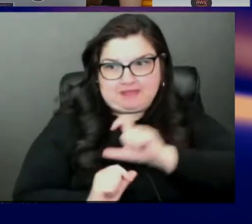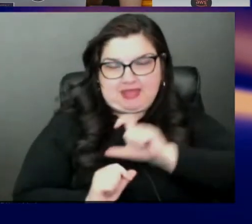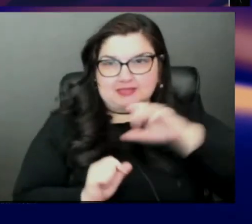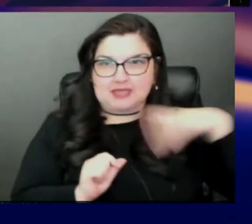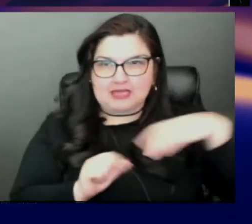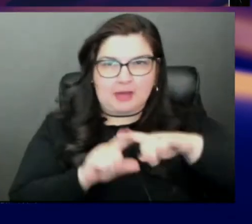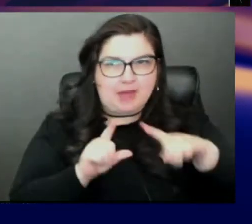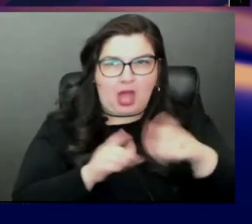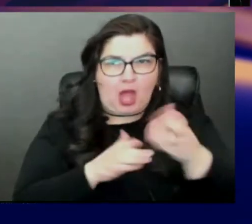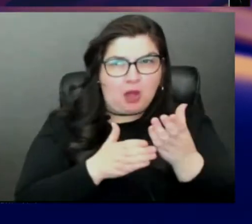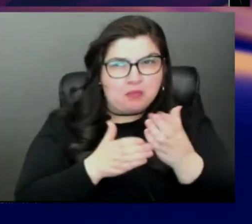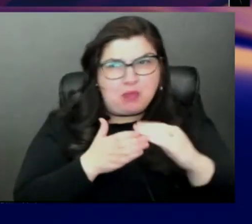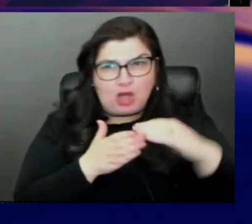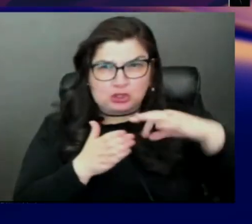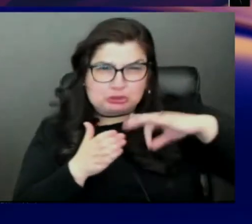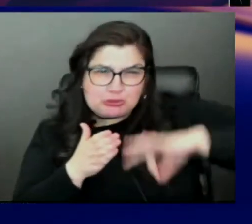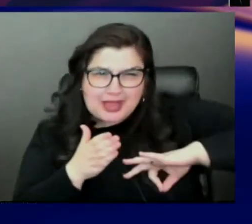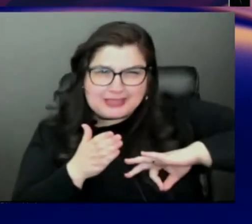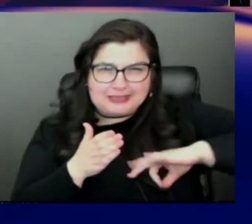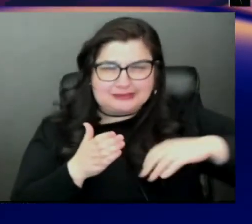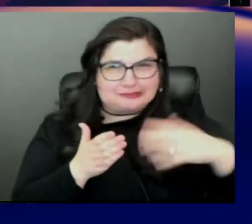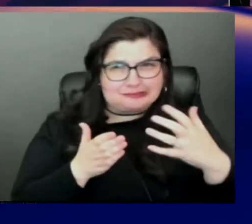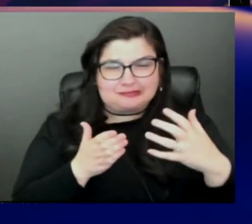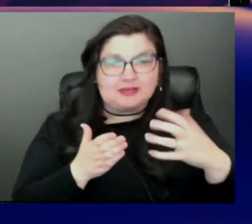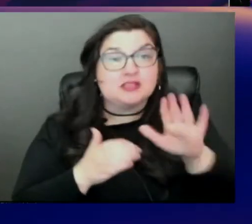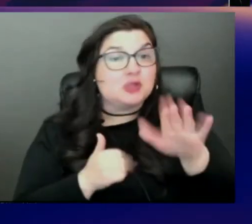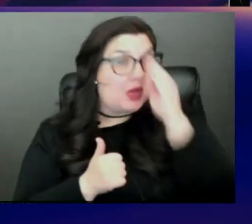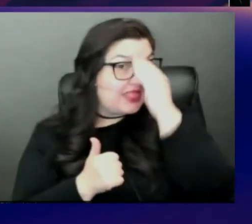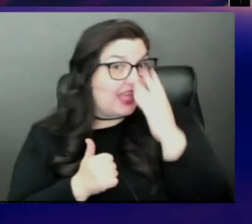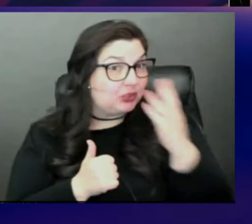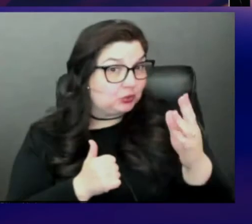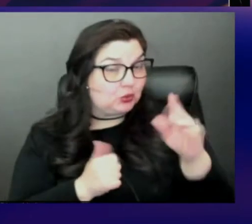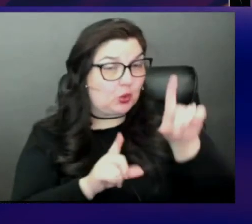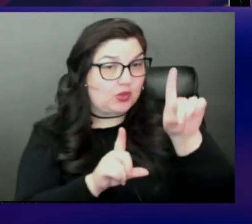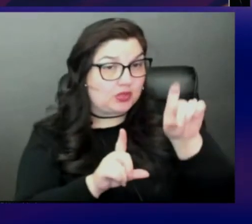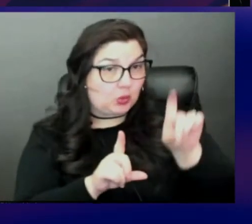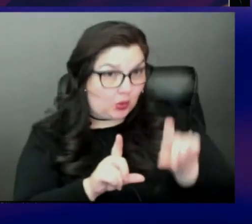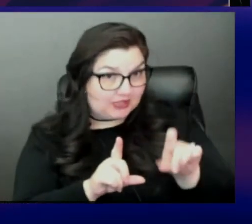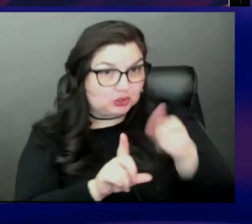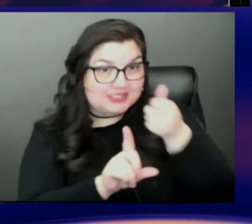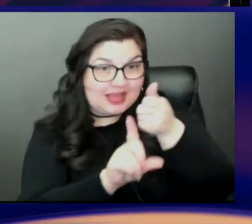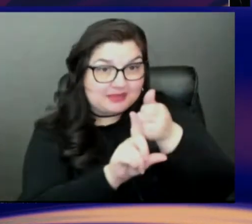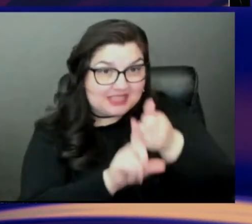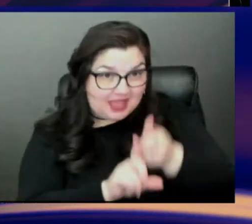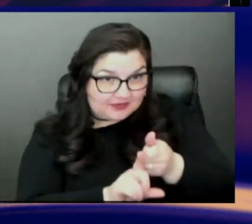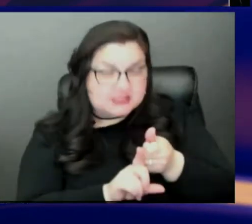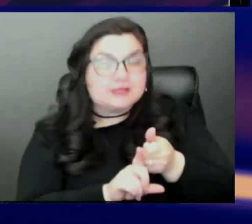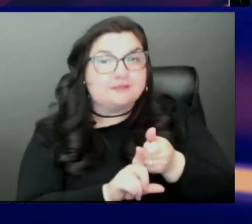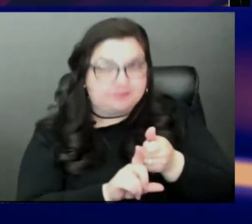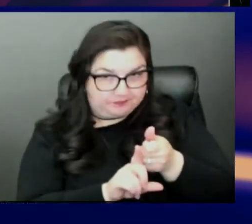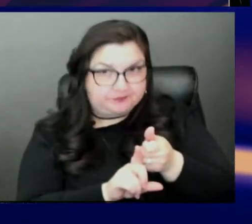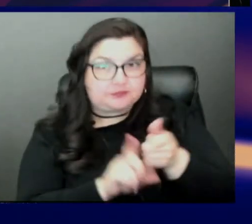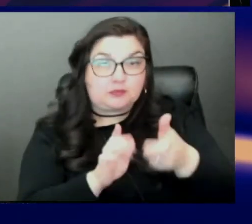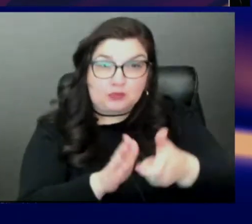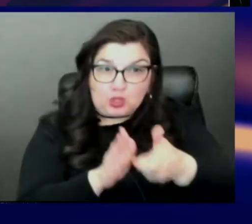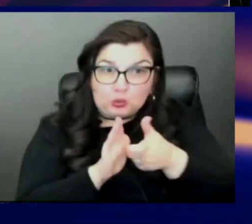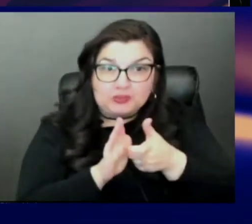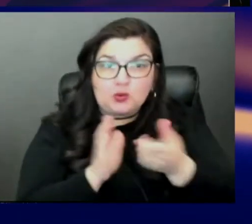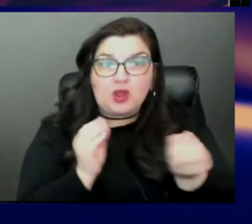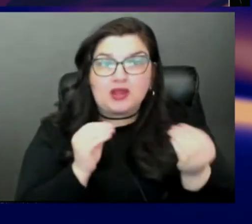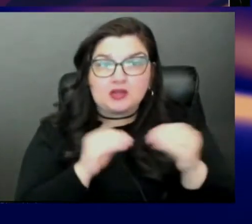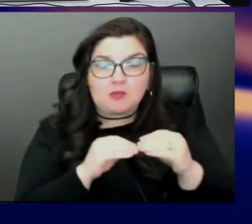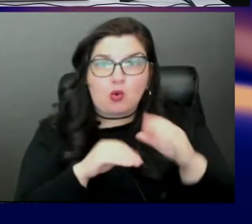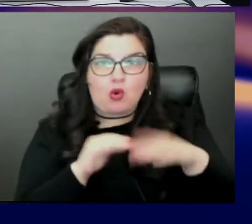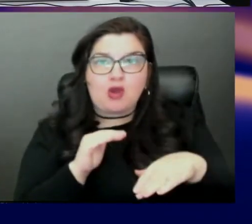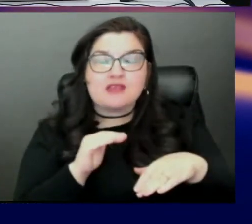credit or anything like that? Or so on the questions themselves, for questions that require more than one right answer,